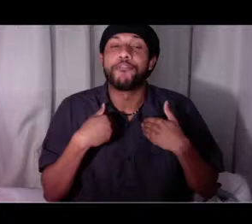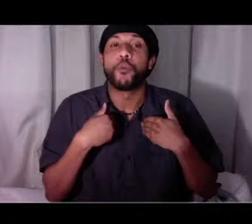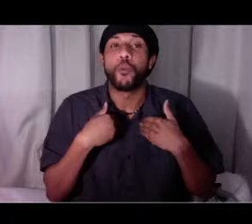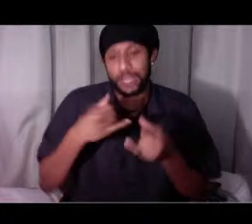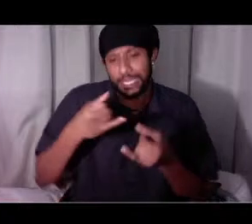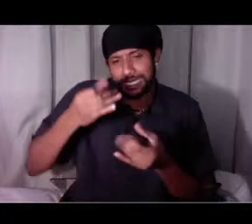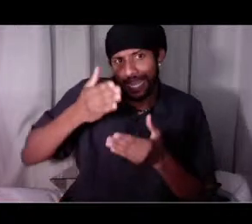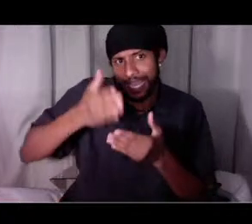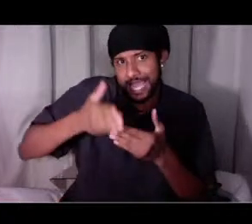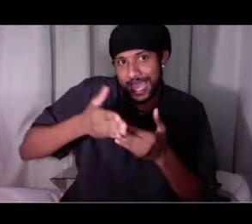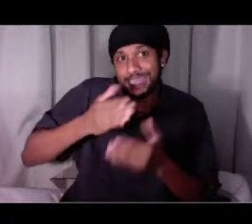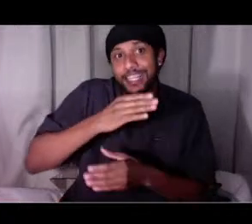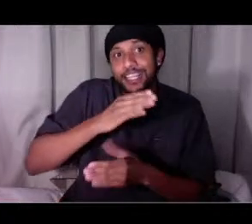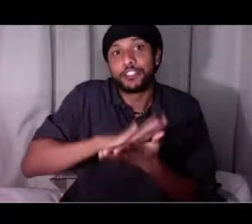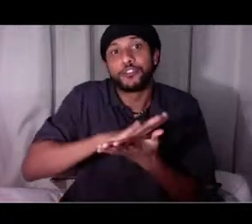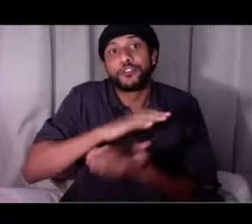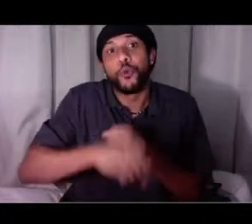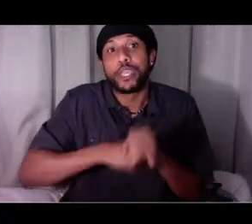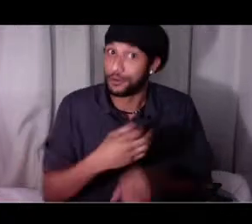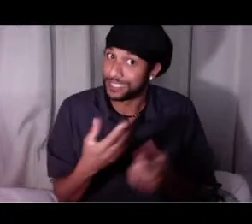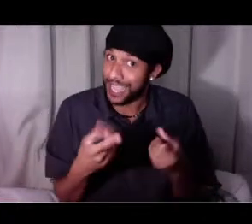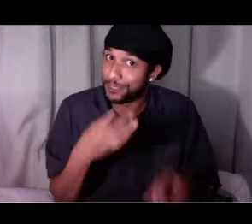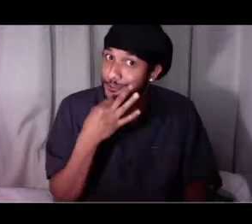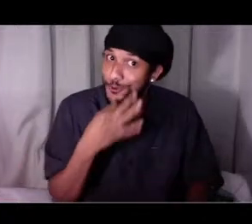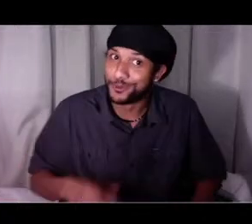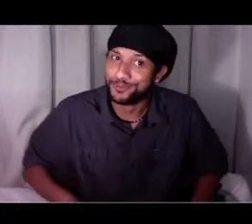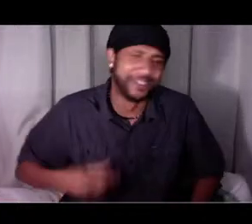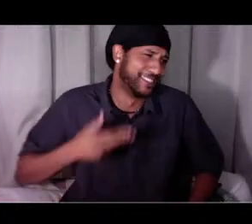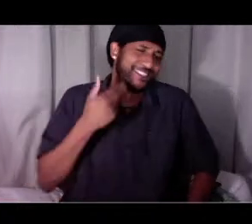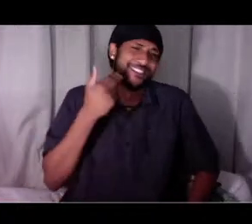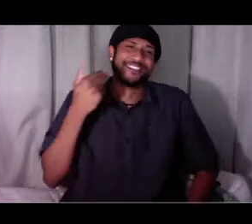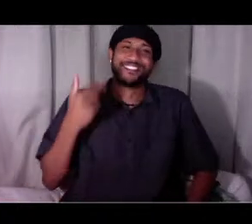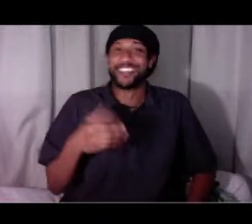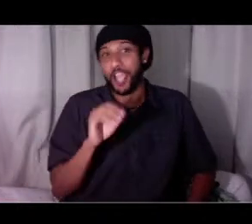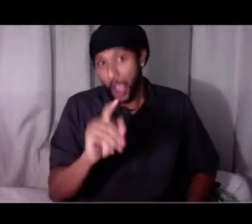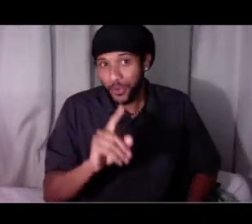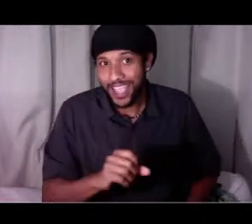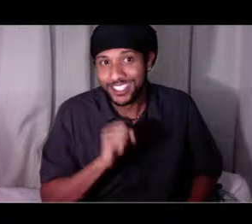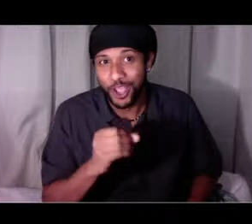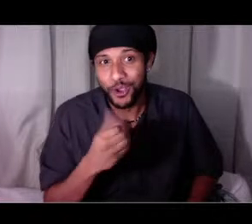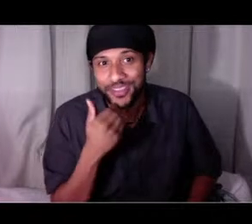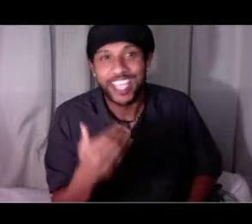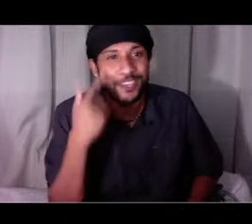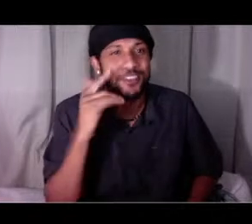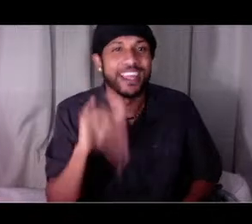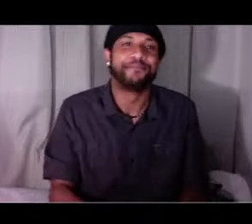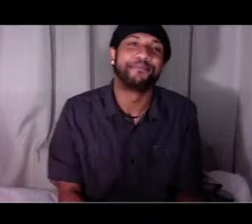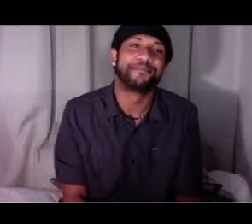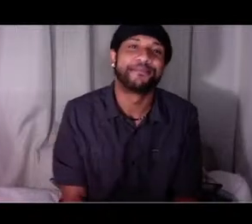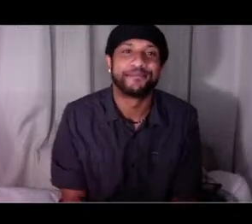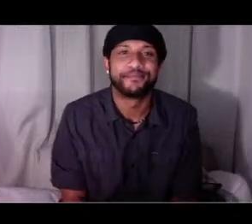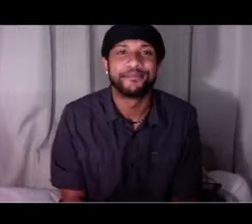part of the school year yes it's right around the corner okay um thank you for